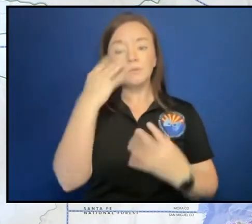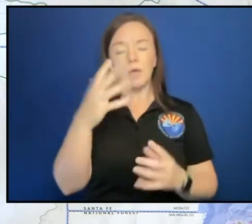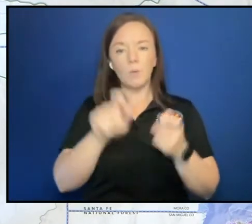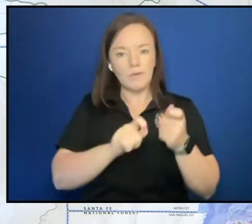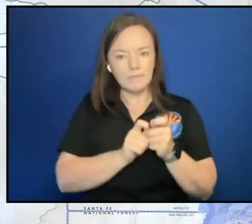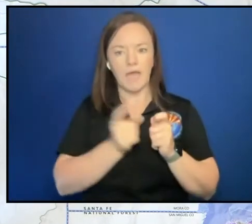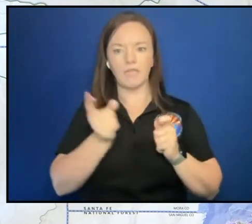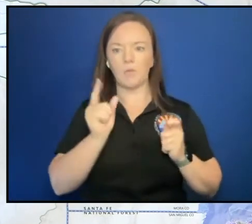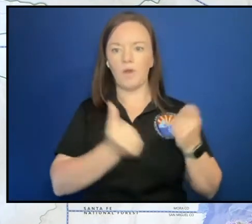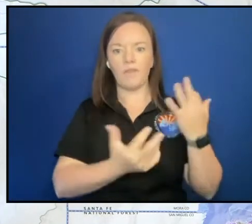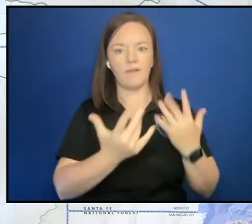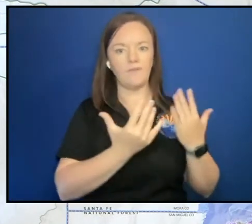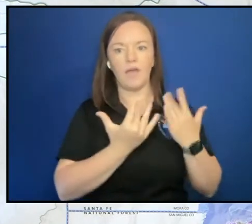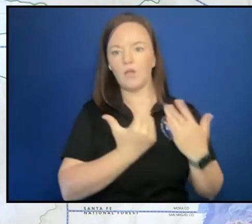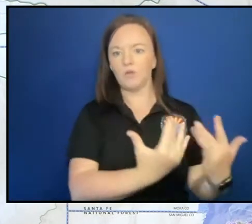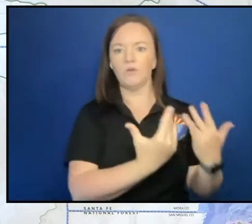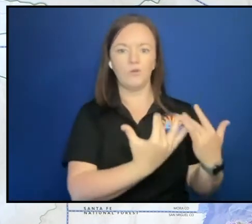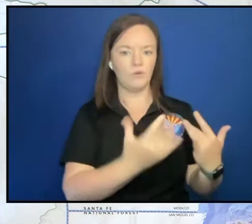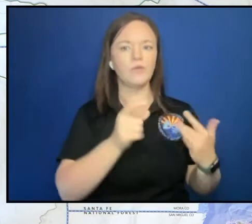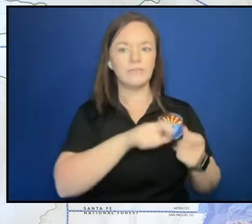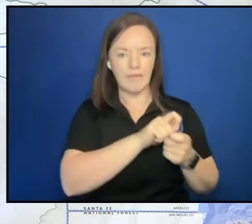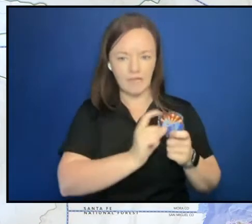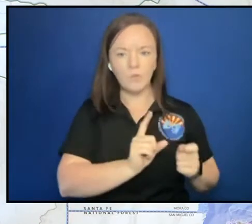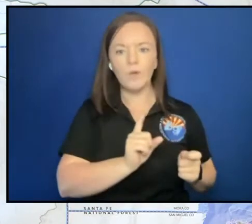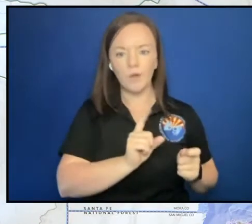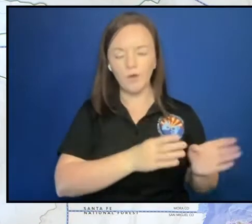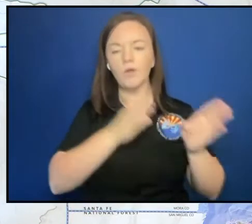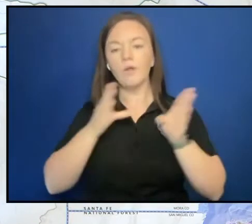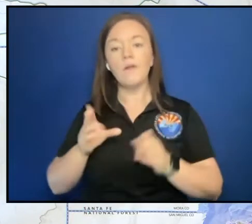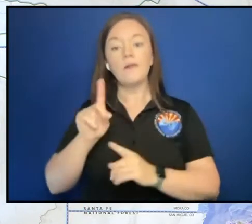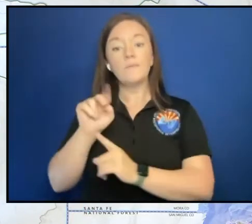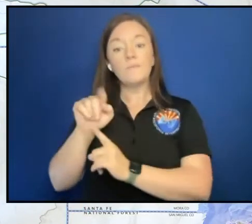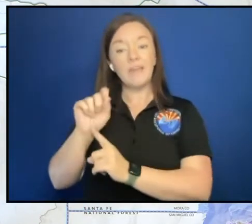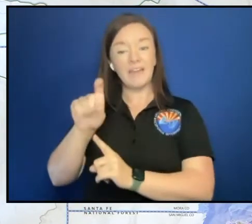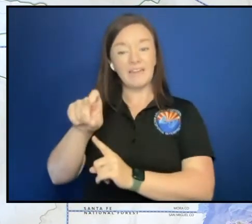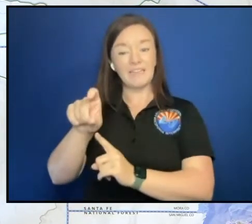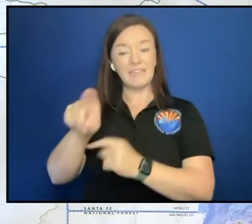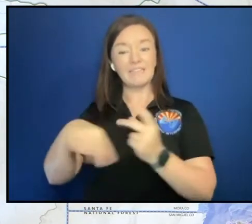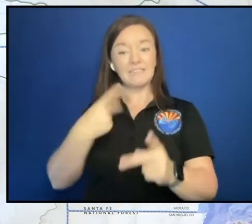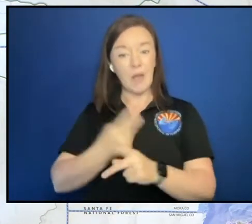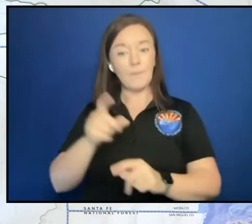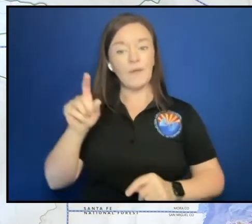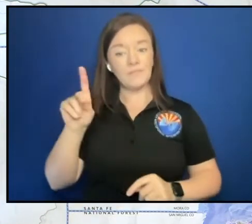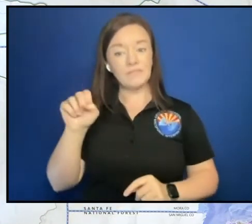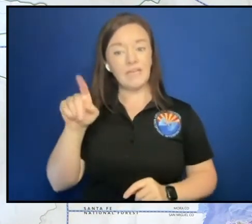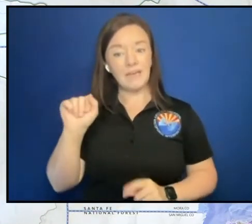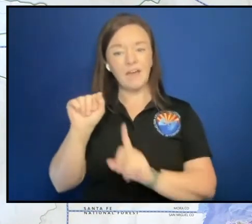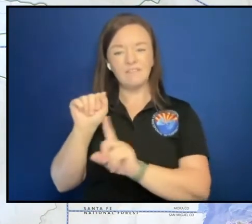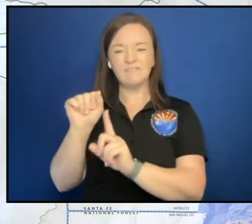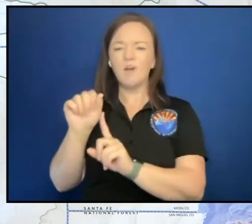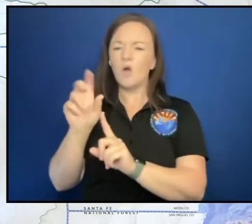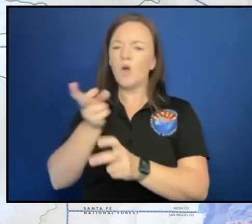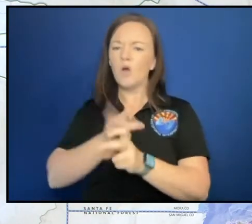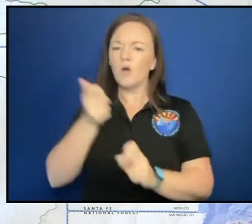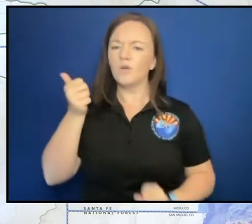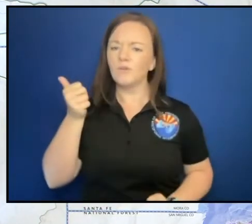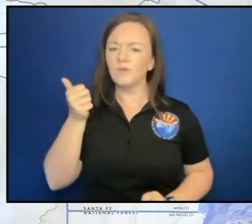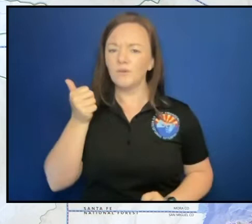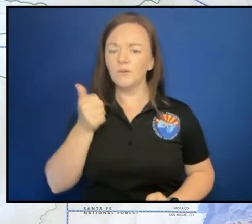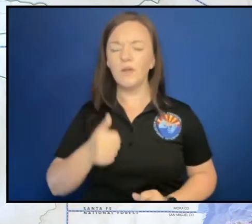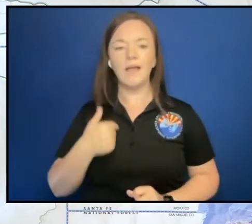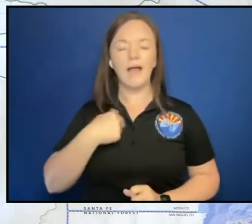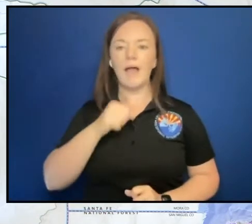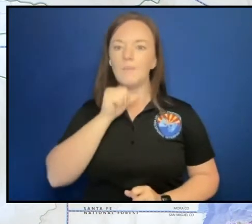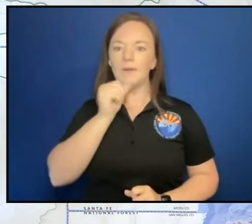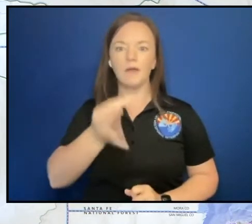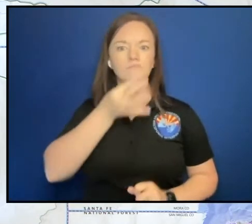is, something like that. And then there's the data needs. So that one's a lot harder because I'm not a hydrologist.